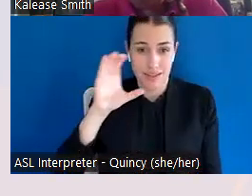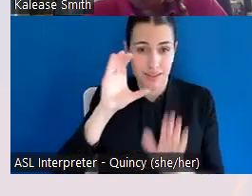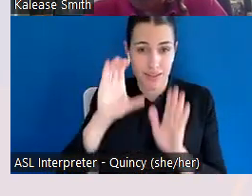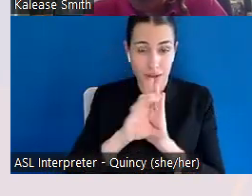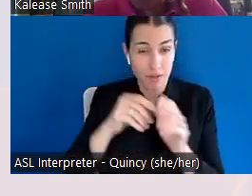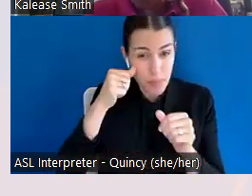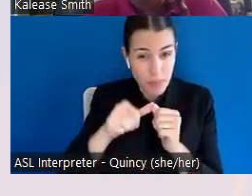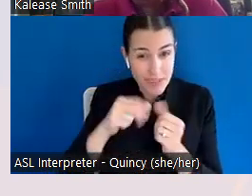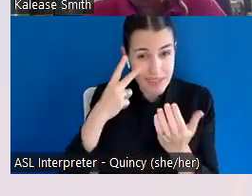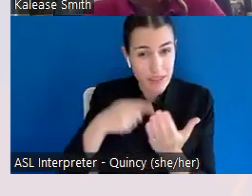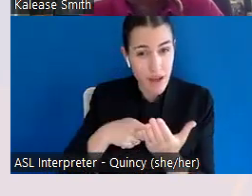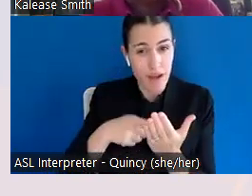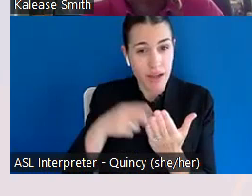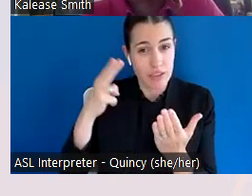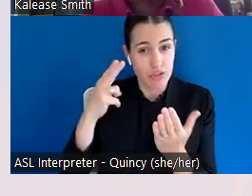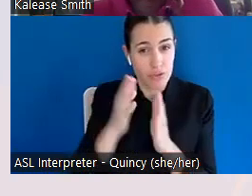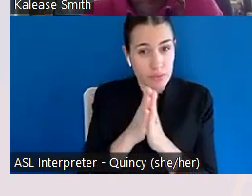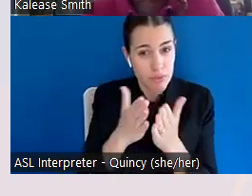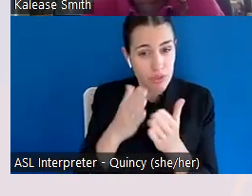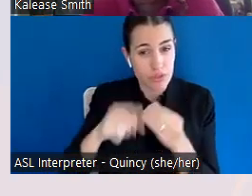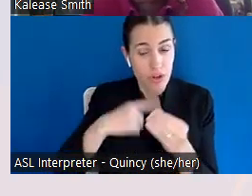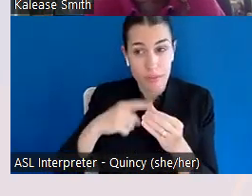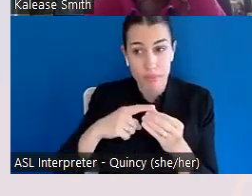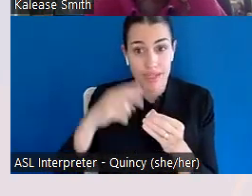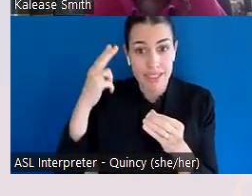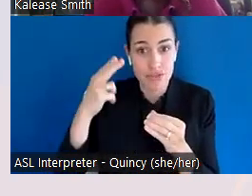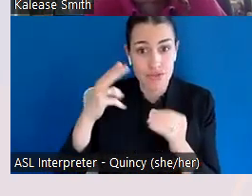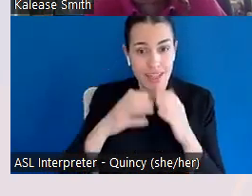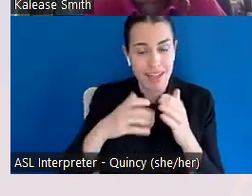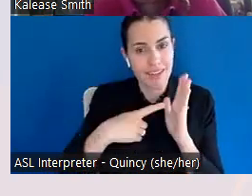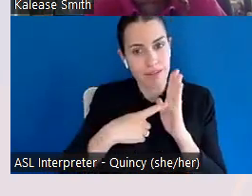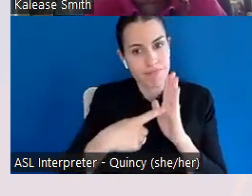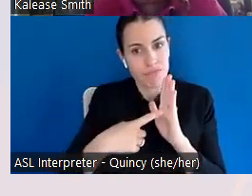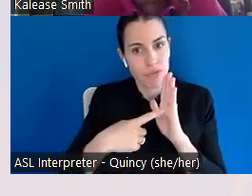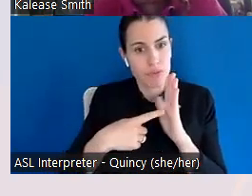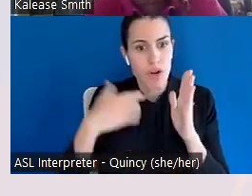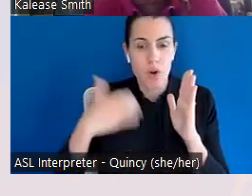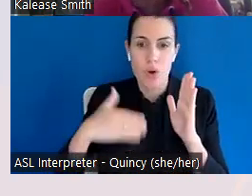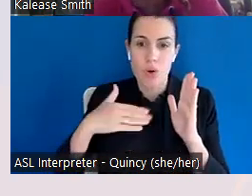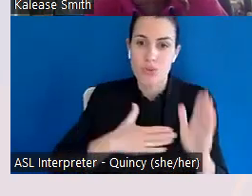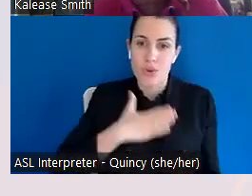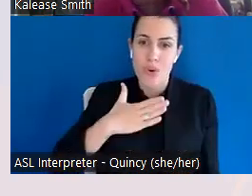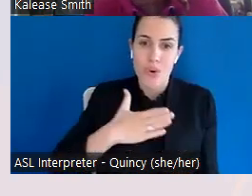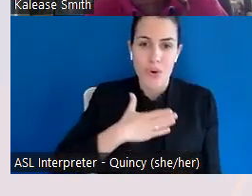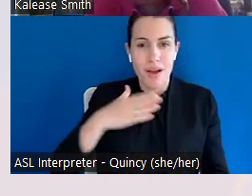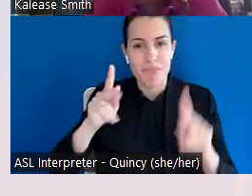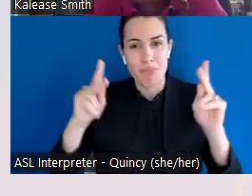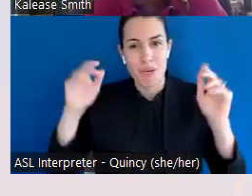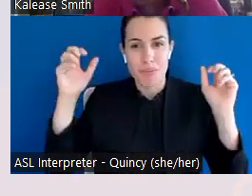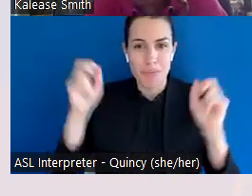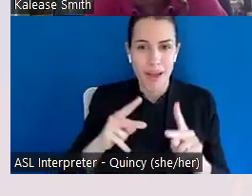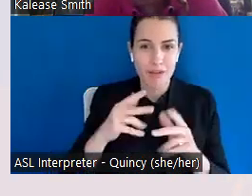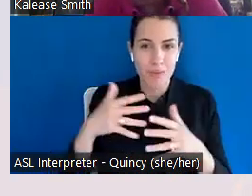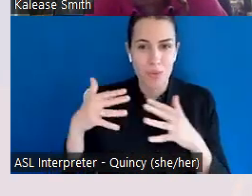history books or talking about this in history class as like a representation of like joy, and learning the history behind